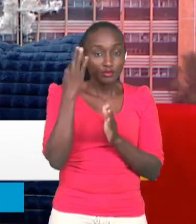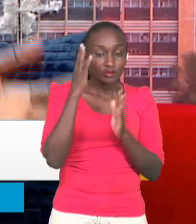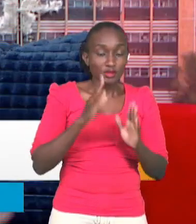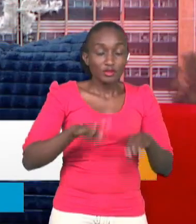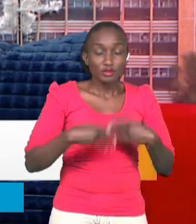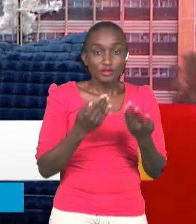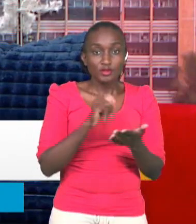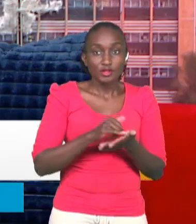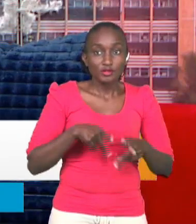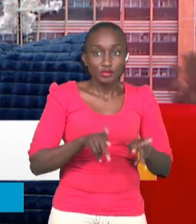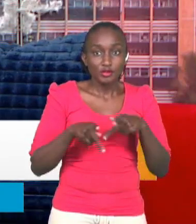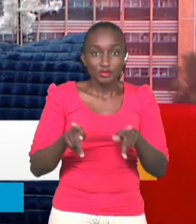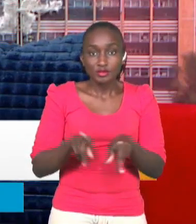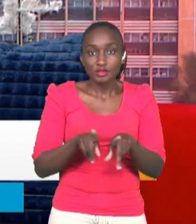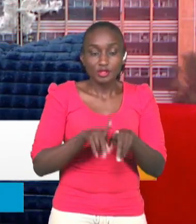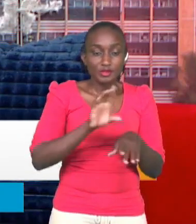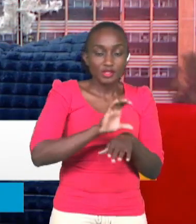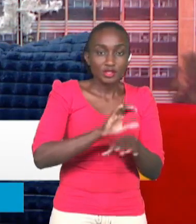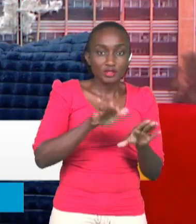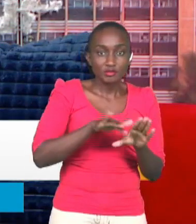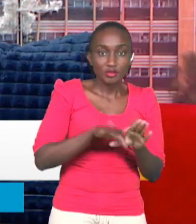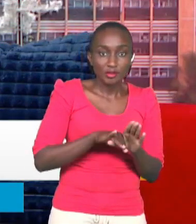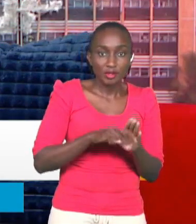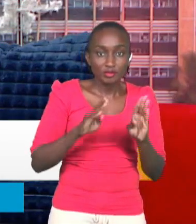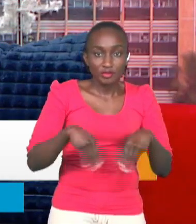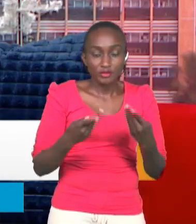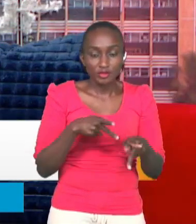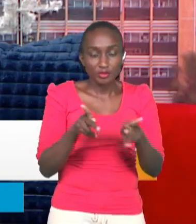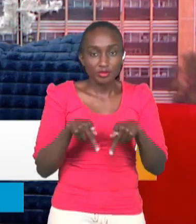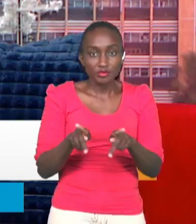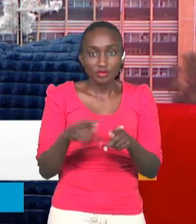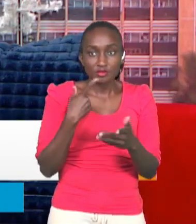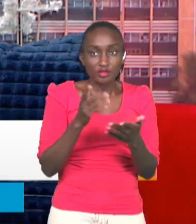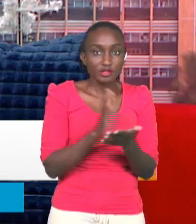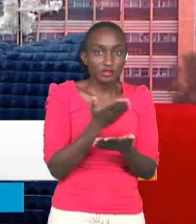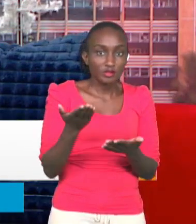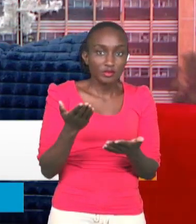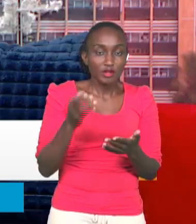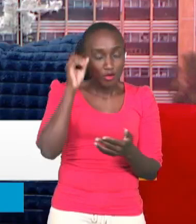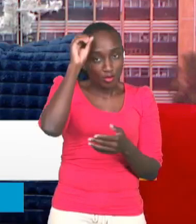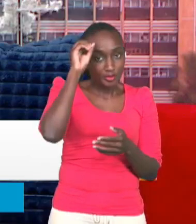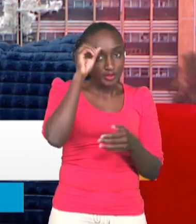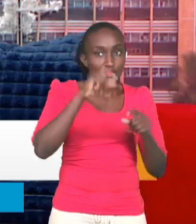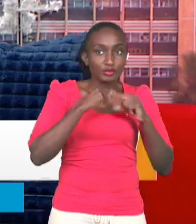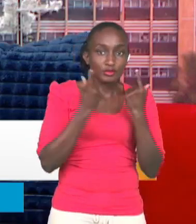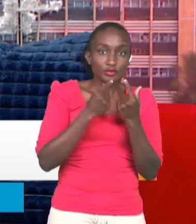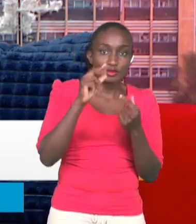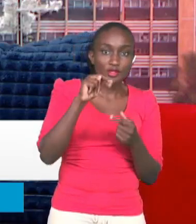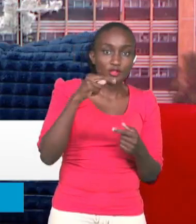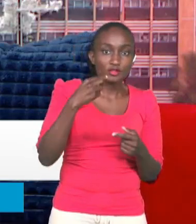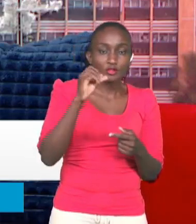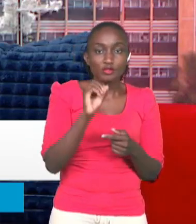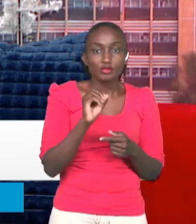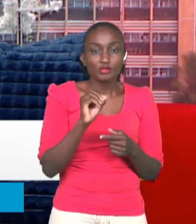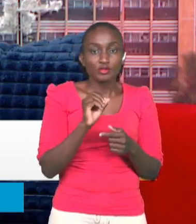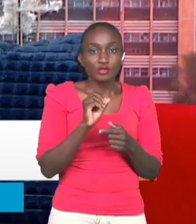The church also, the congregation, will be given an opportunity to say something about that. Okay. Opinion groups, NGOs that mm-hmm. deal with